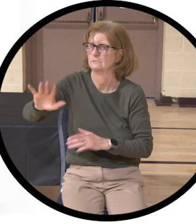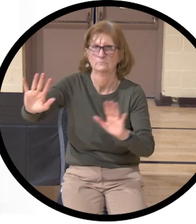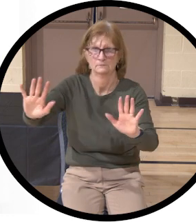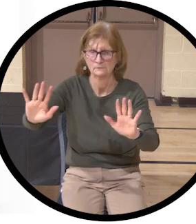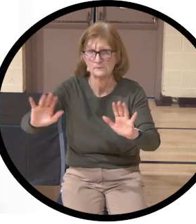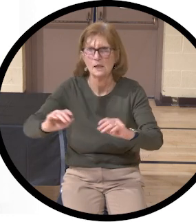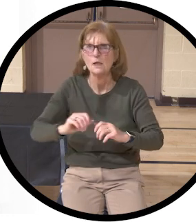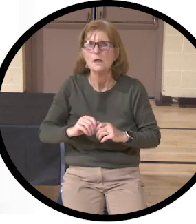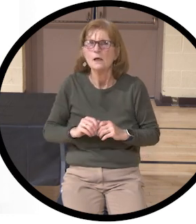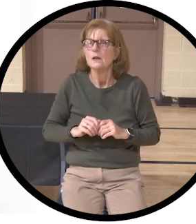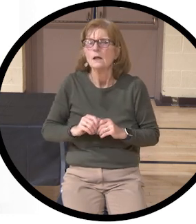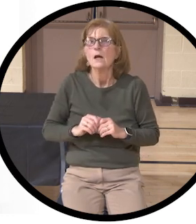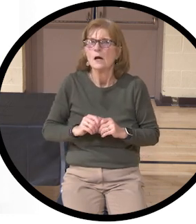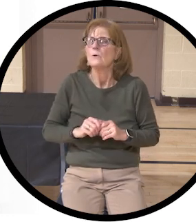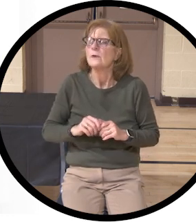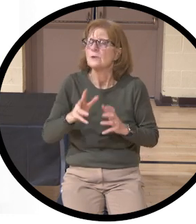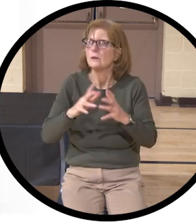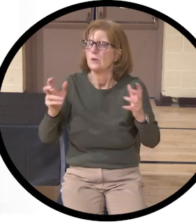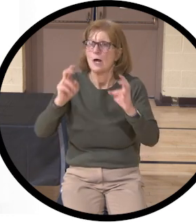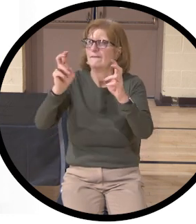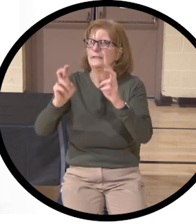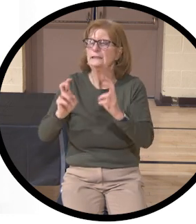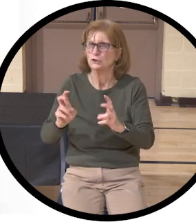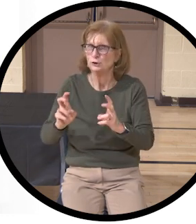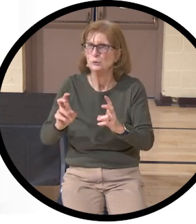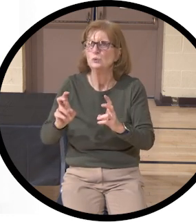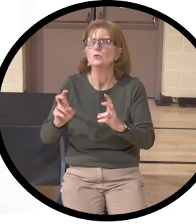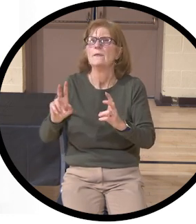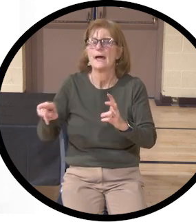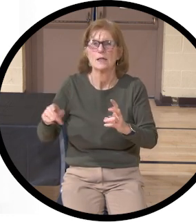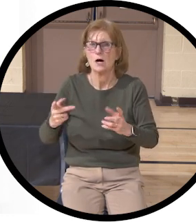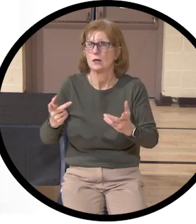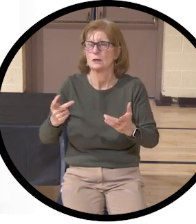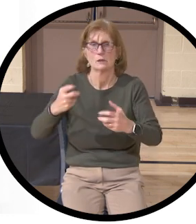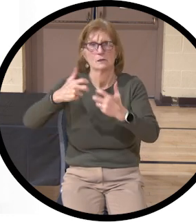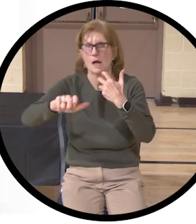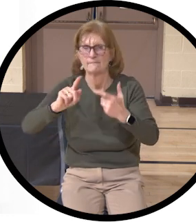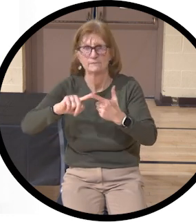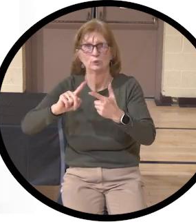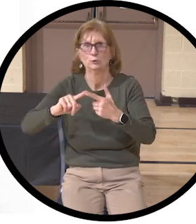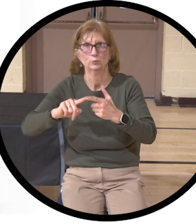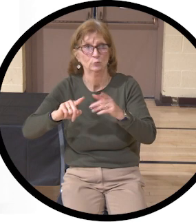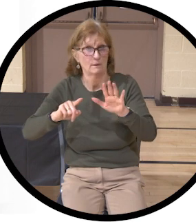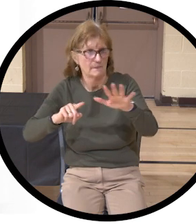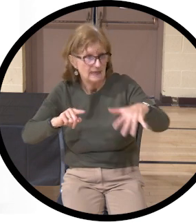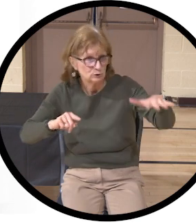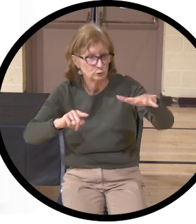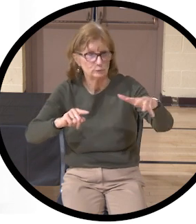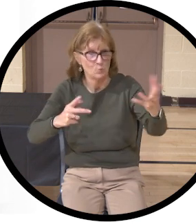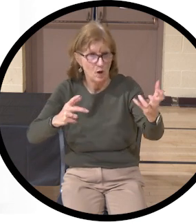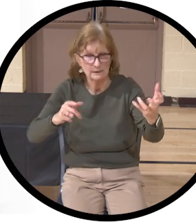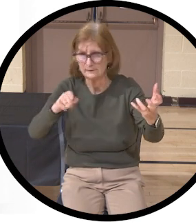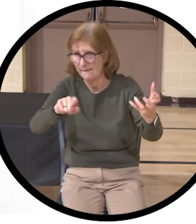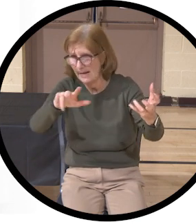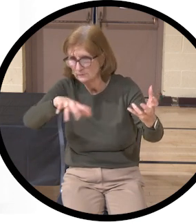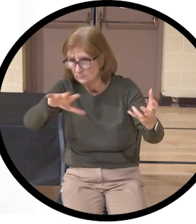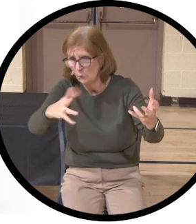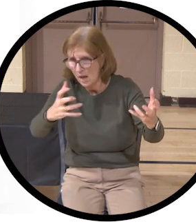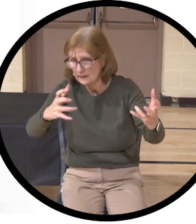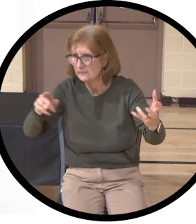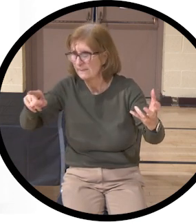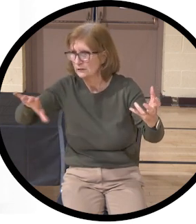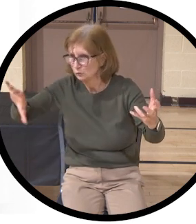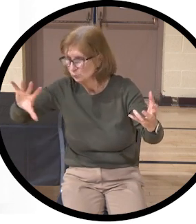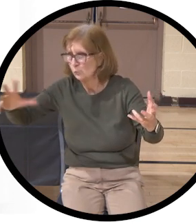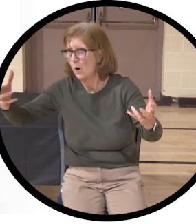of problems here that are tough to sort out, especially when you said they're very short-lived. I think we certainly should be looking at more